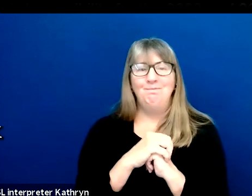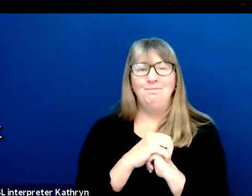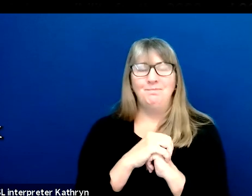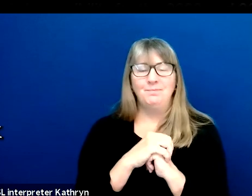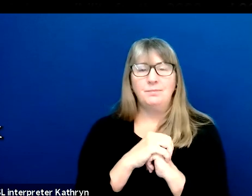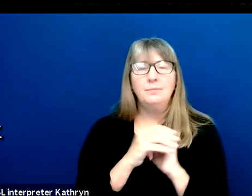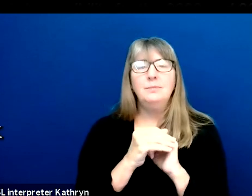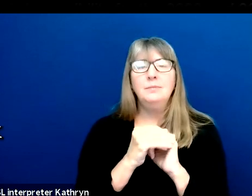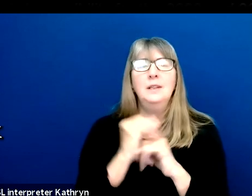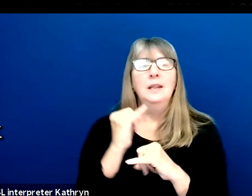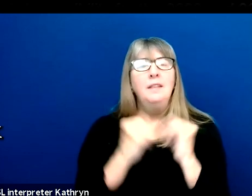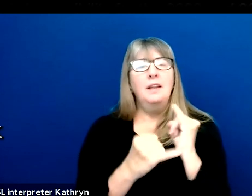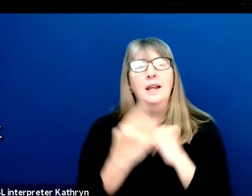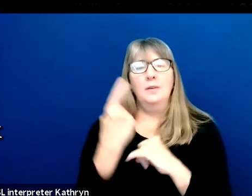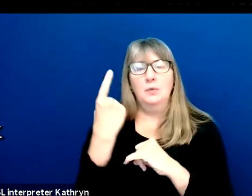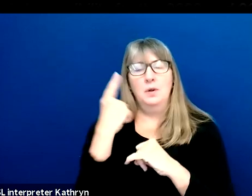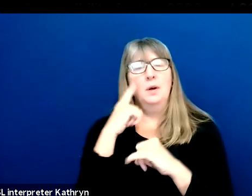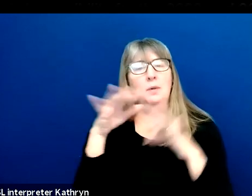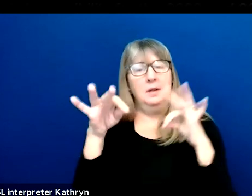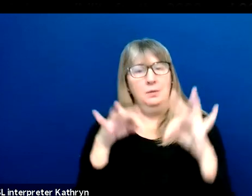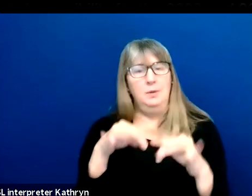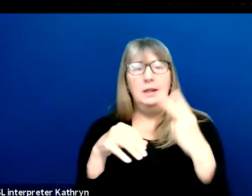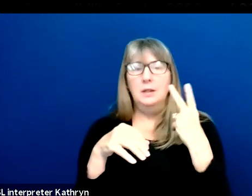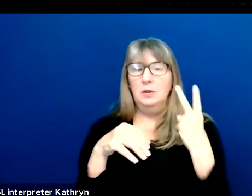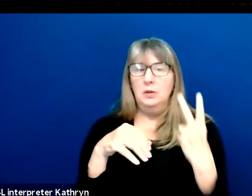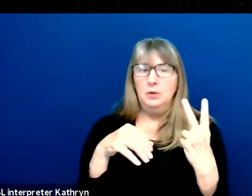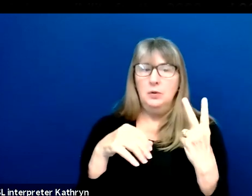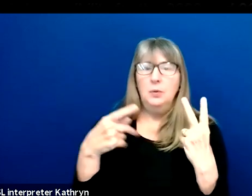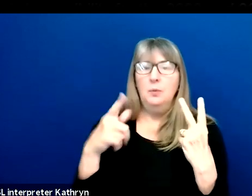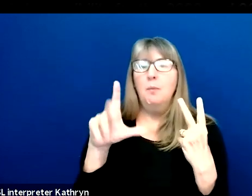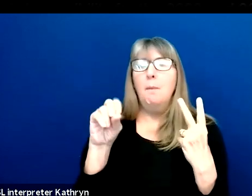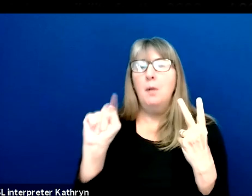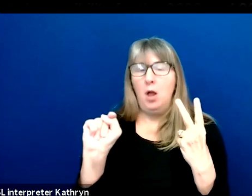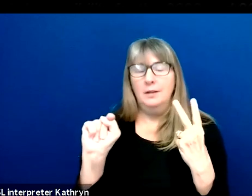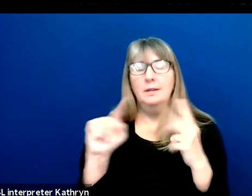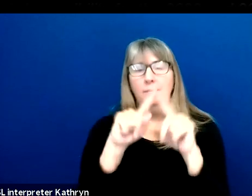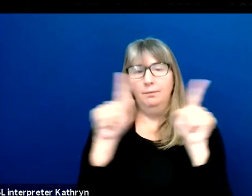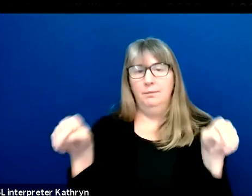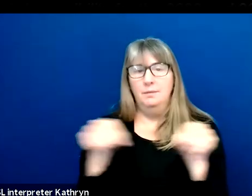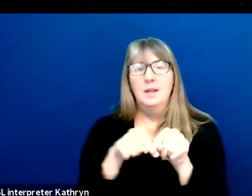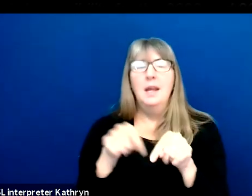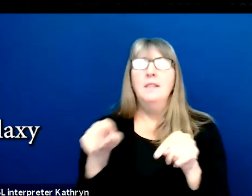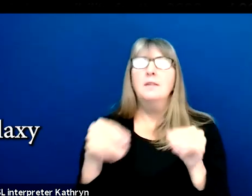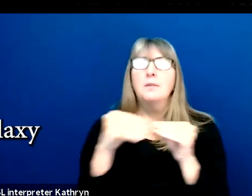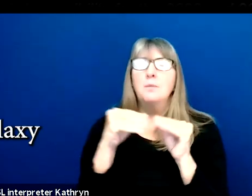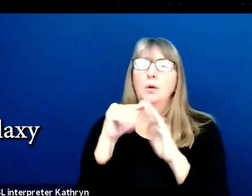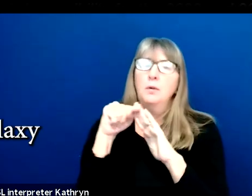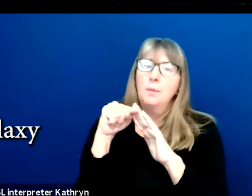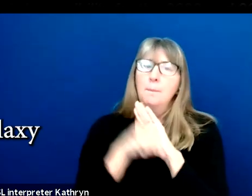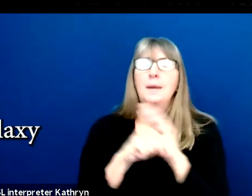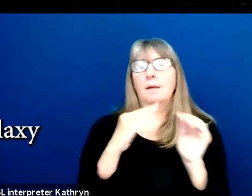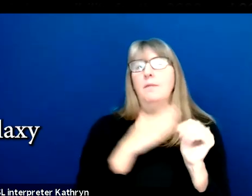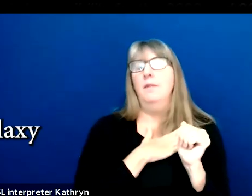So the last plot that I'm going to talk about, it's really two plots. And this is the one that really starts to get into the meat of the science I was doing. And so what we